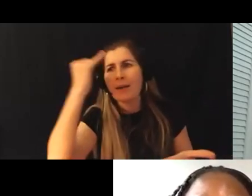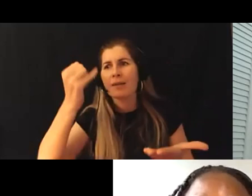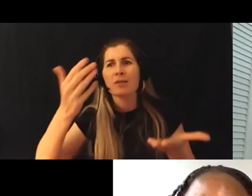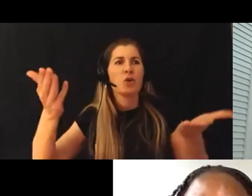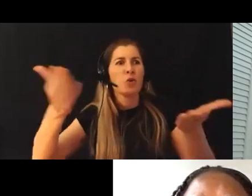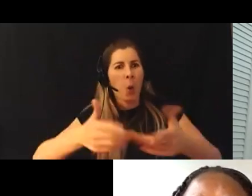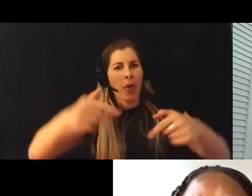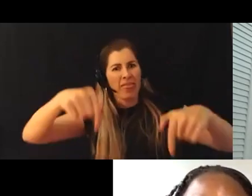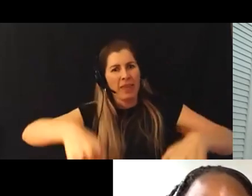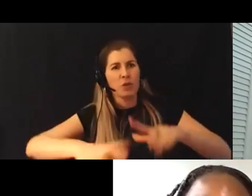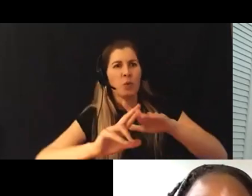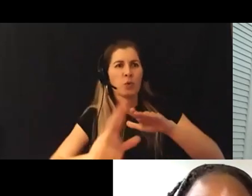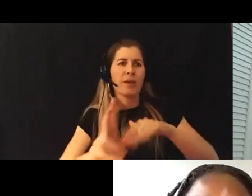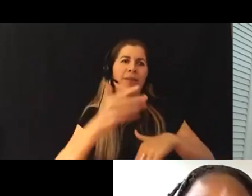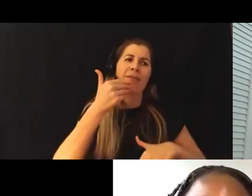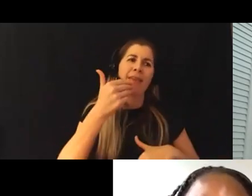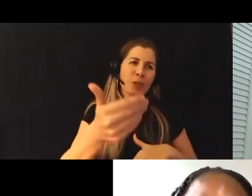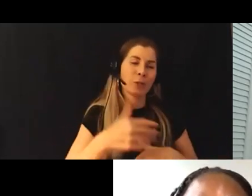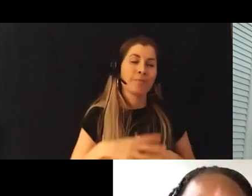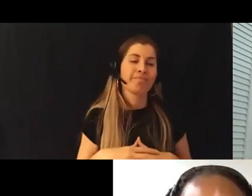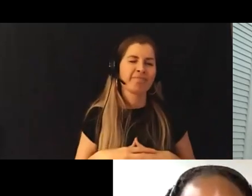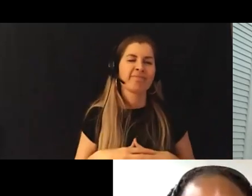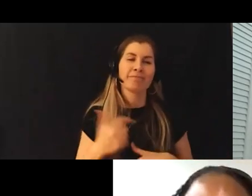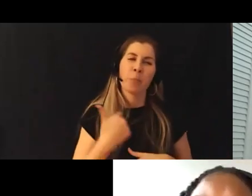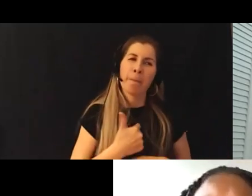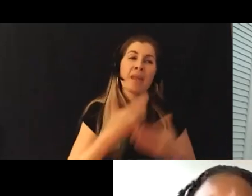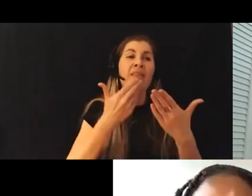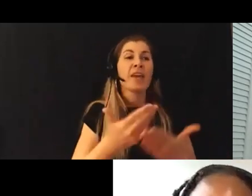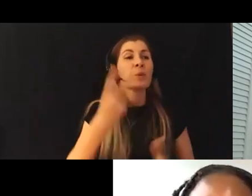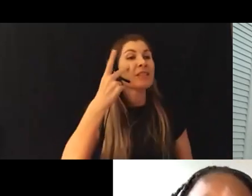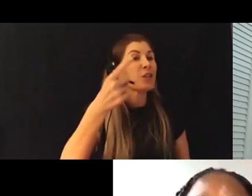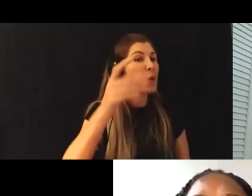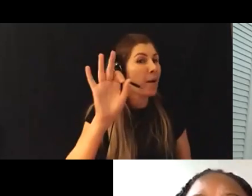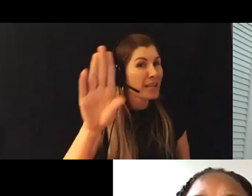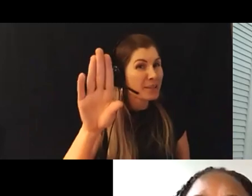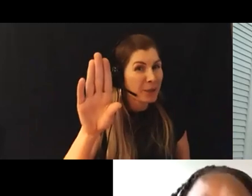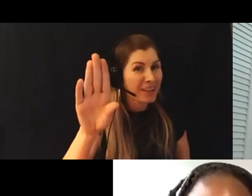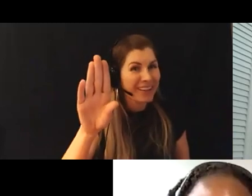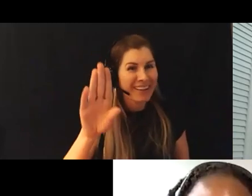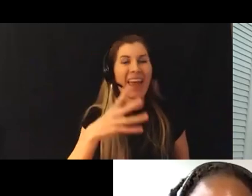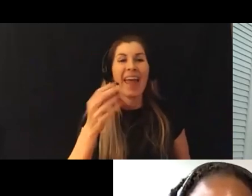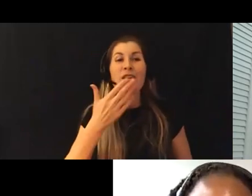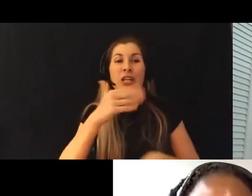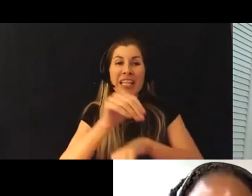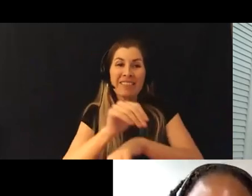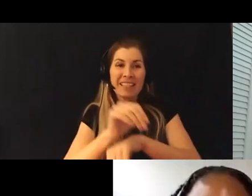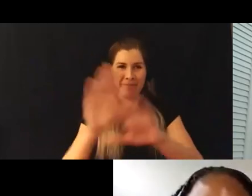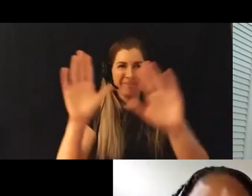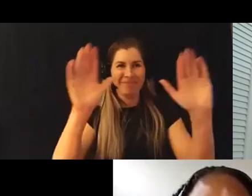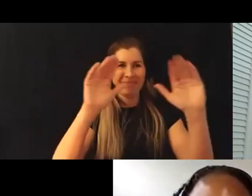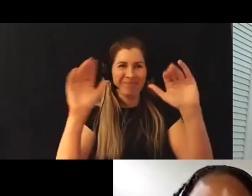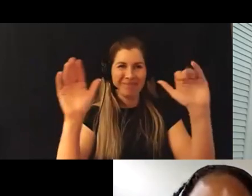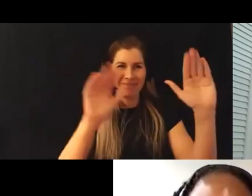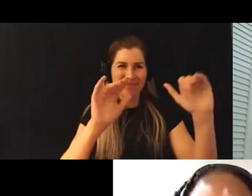this retreat and you share with your peers. We thank you. We'll see you on Facebook, and good evening.